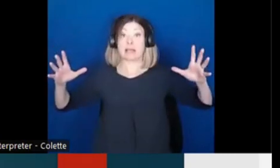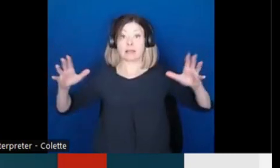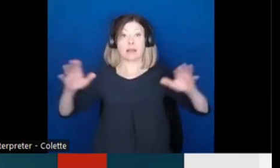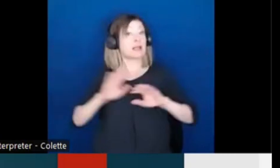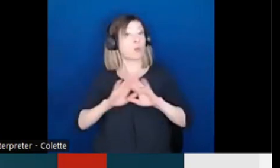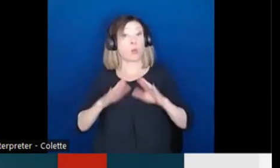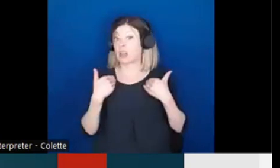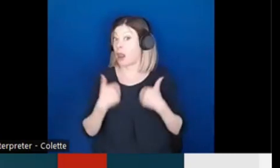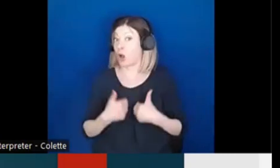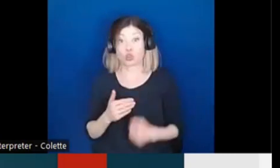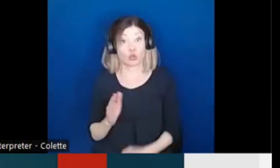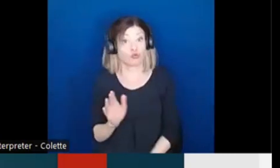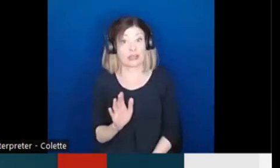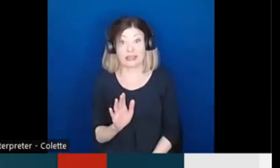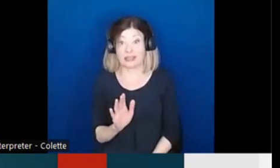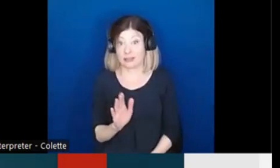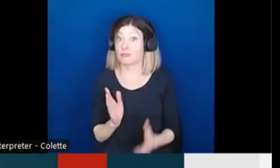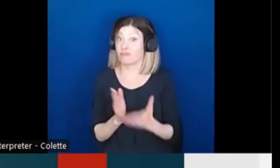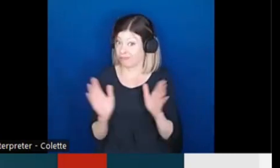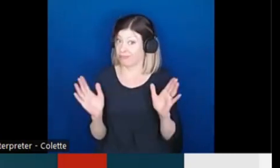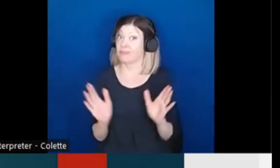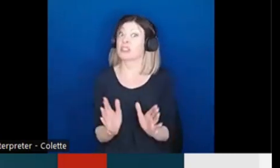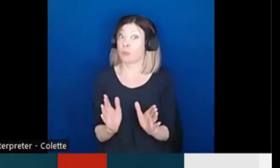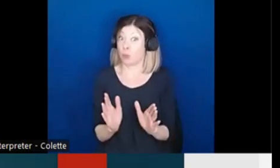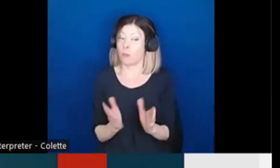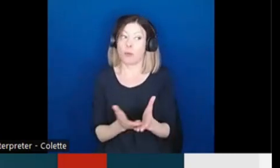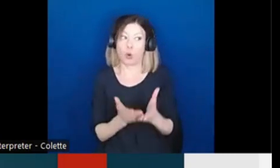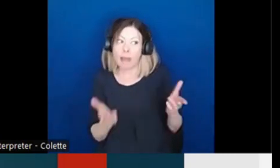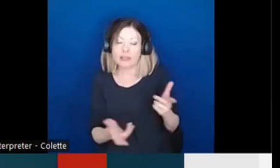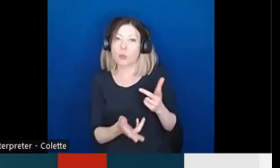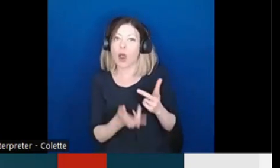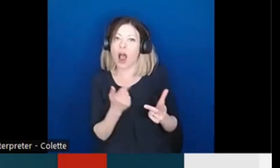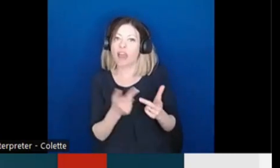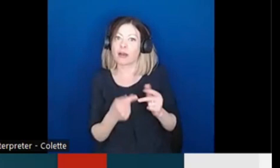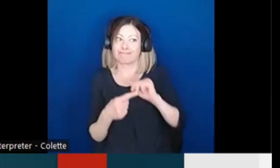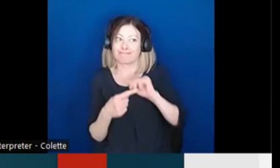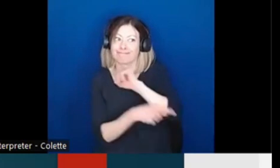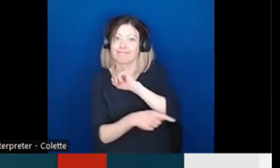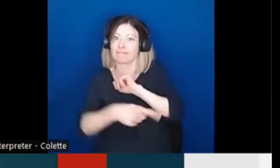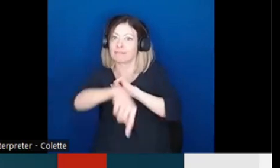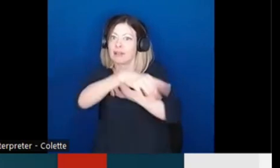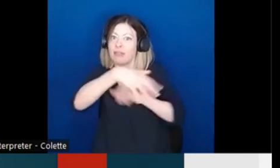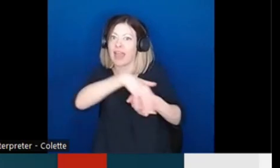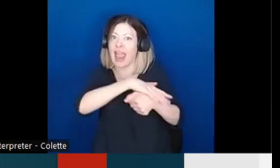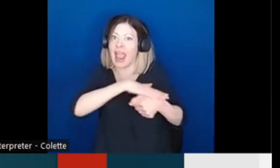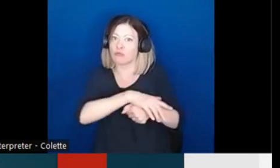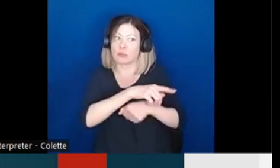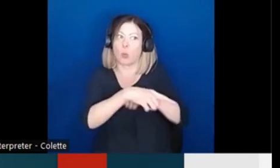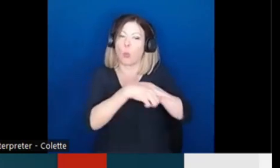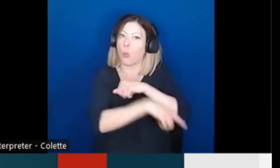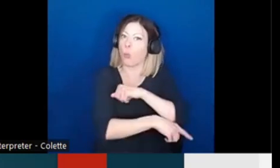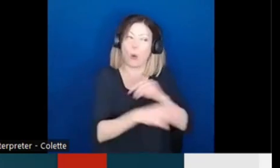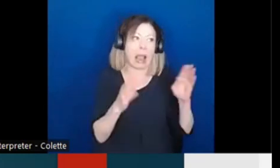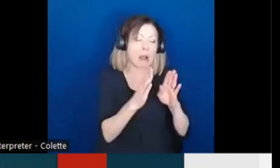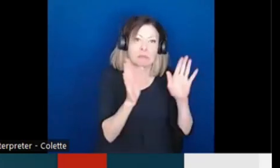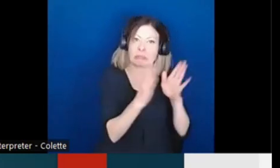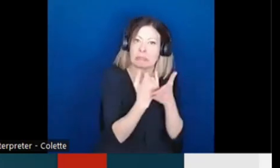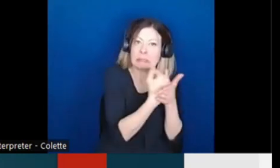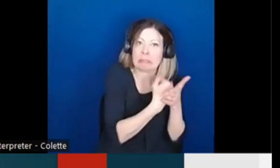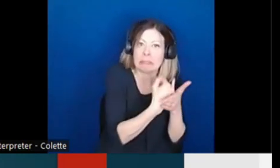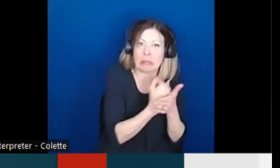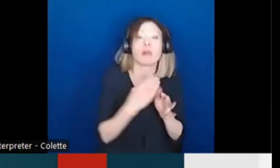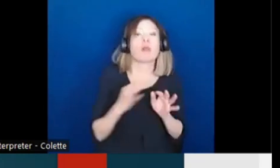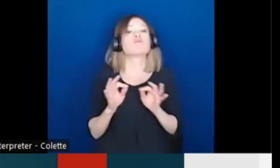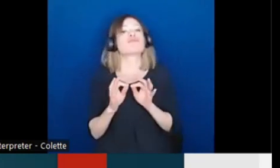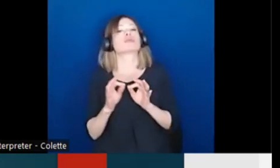living, but compared with many people in Haworth, the Brontes were privileged, but they certainly